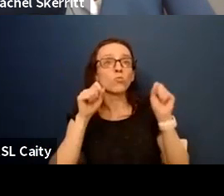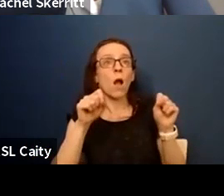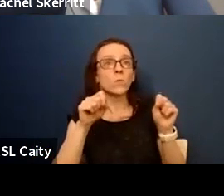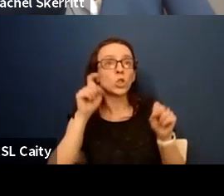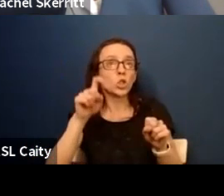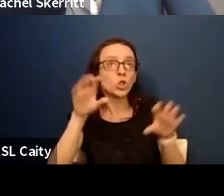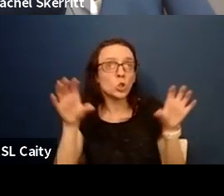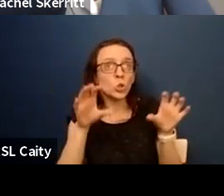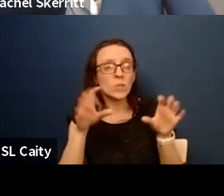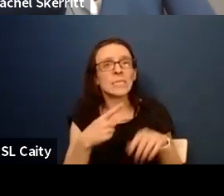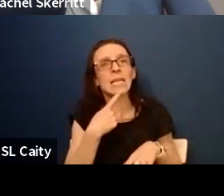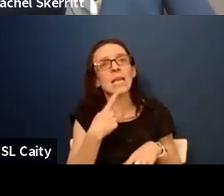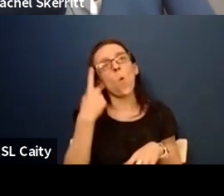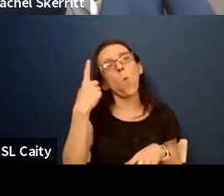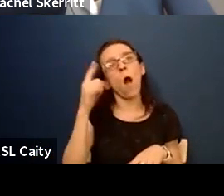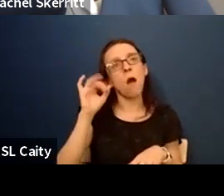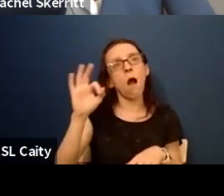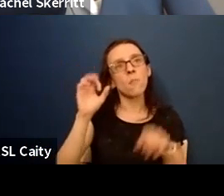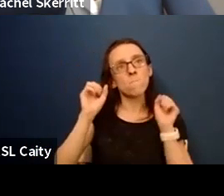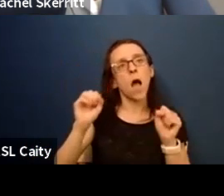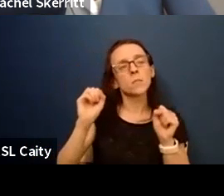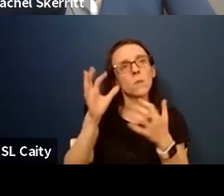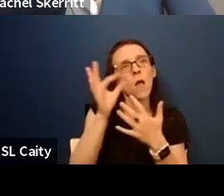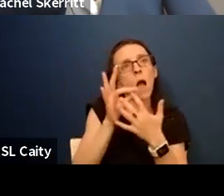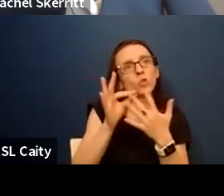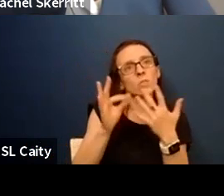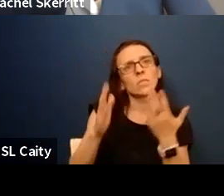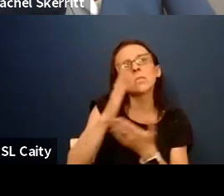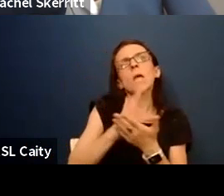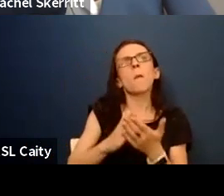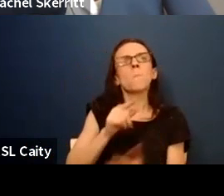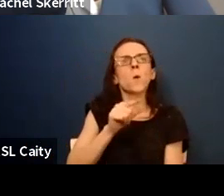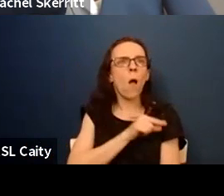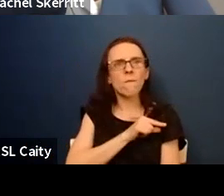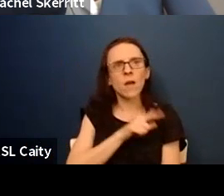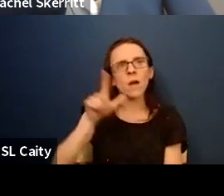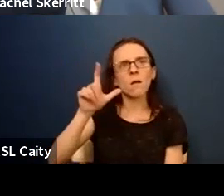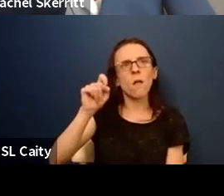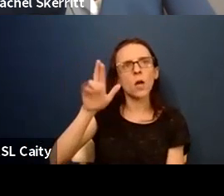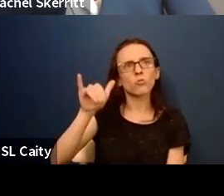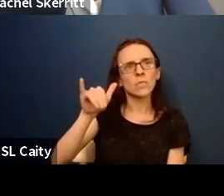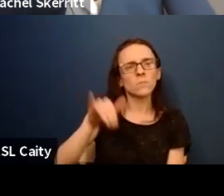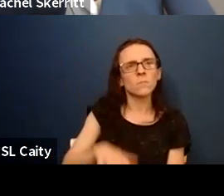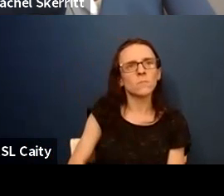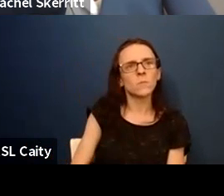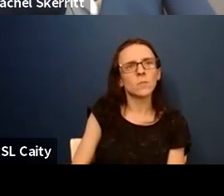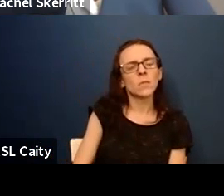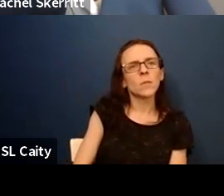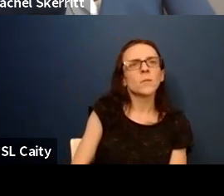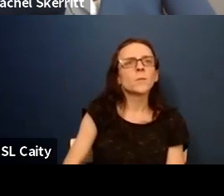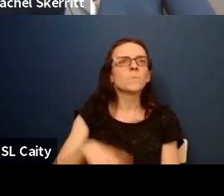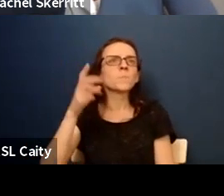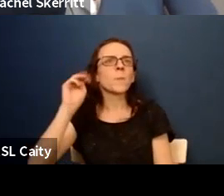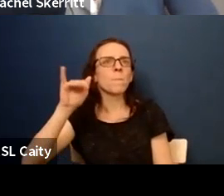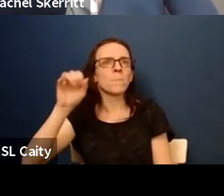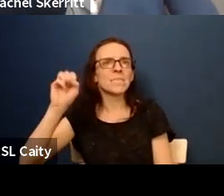that one of the items that we're considering is some qualified lottery. So I would prefer Look at not that. to. So I would prefer